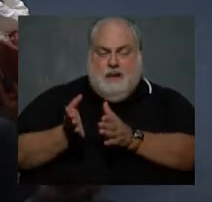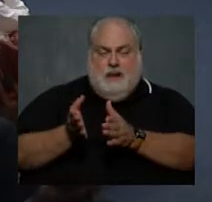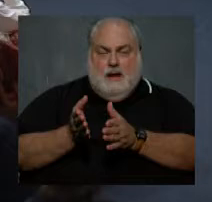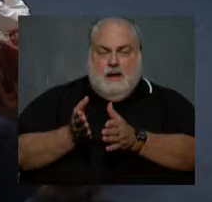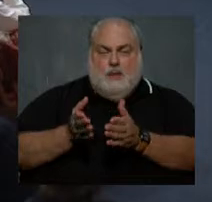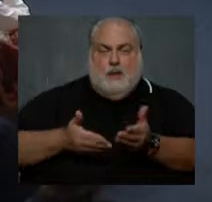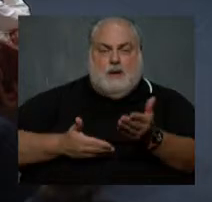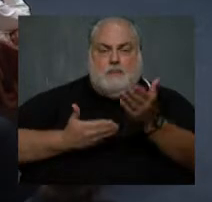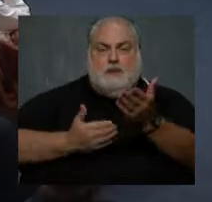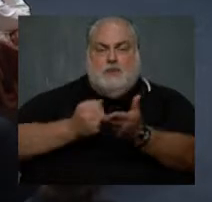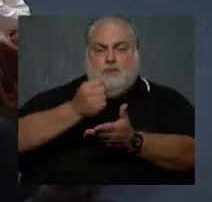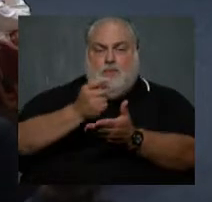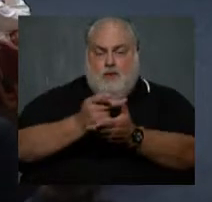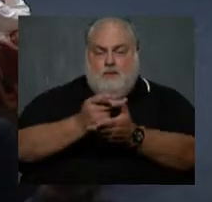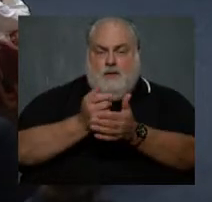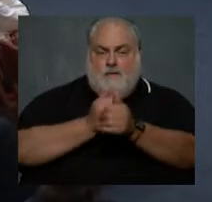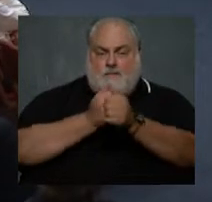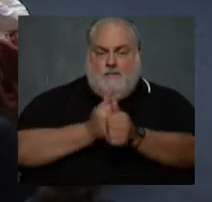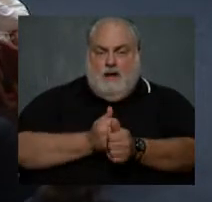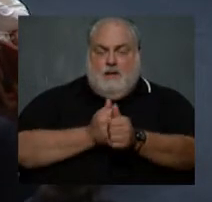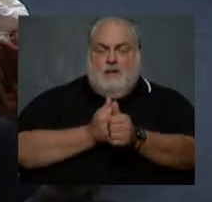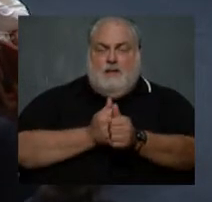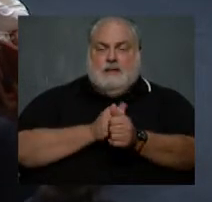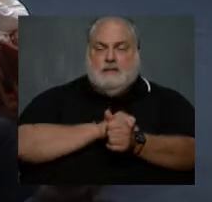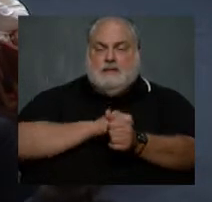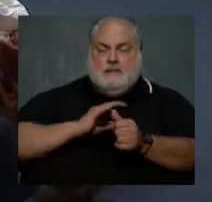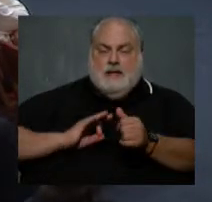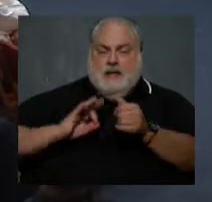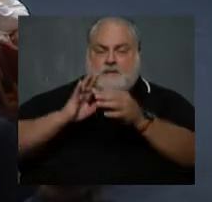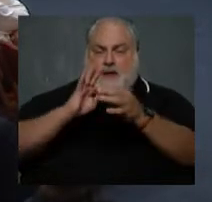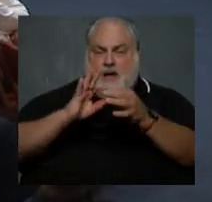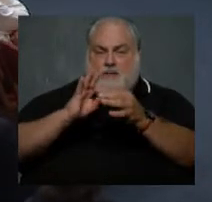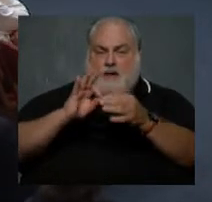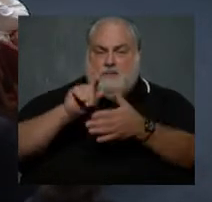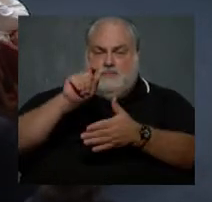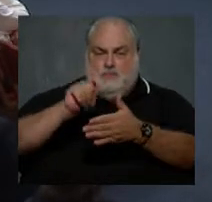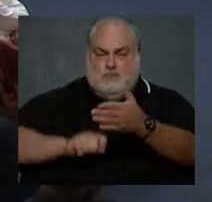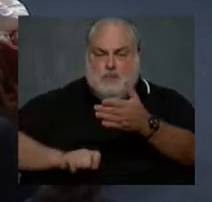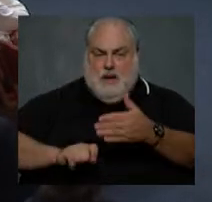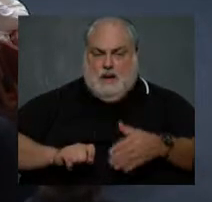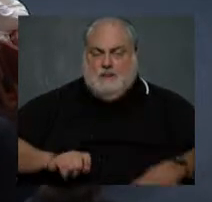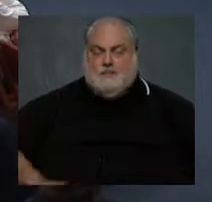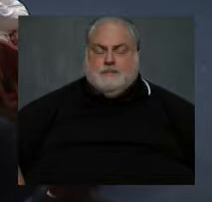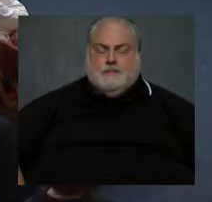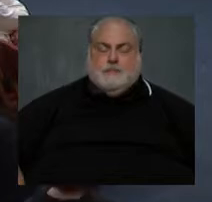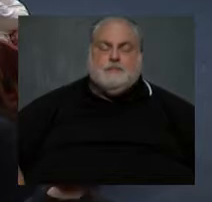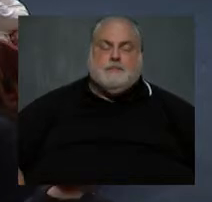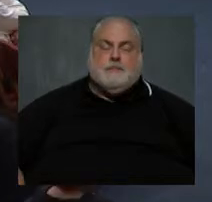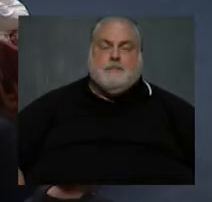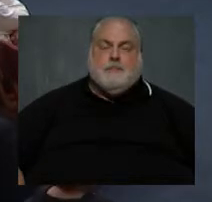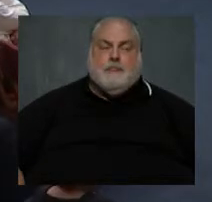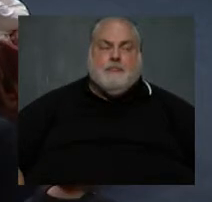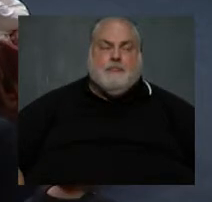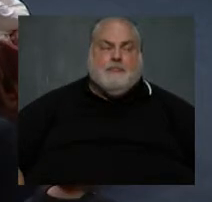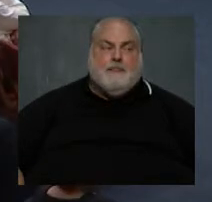request, subject to compliance with the comments and conditions as outlined in paragraphs D, E, and F of the agenda staff report.